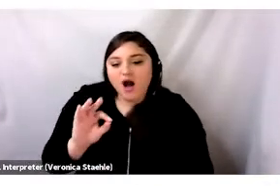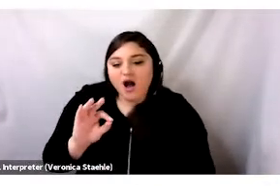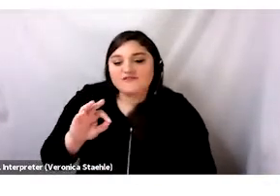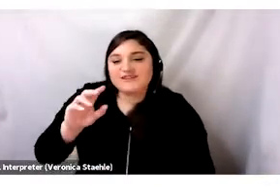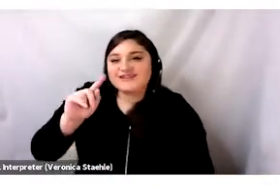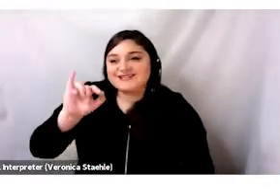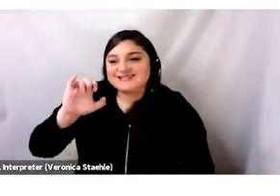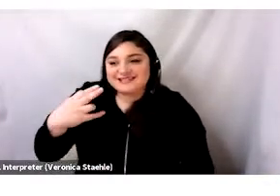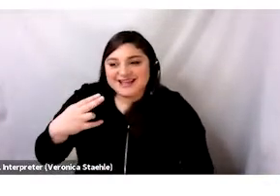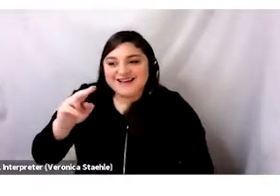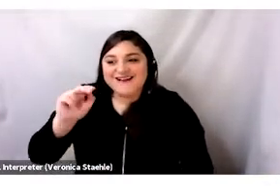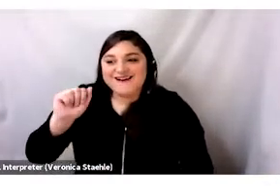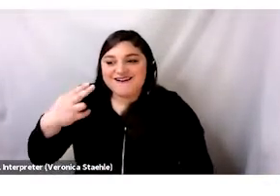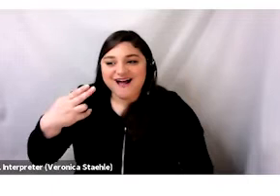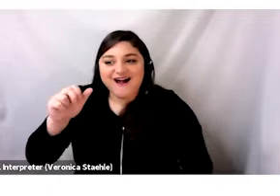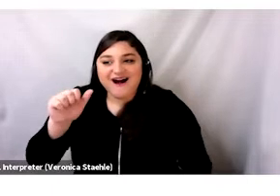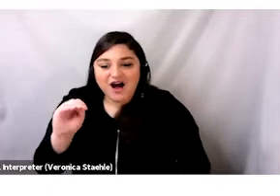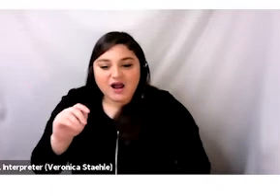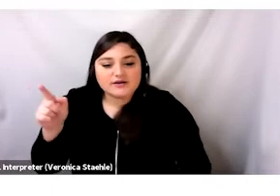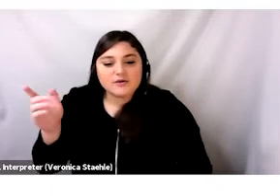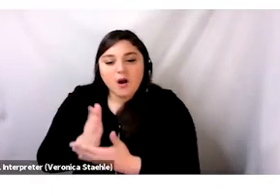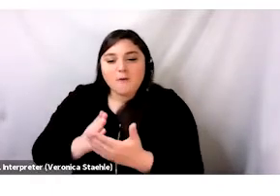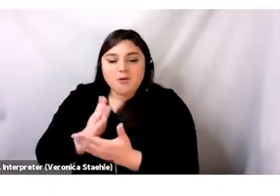important teaching assistants.